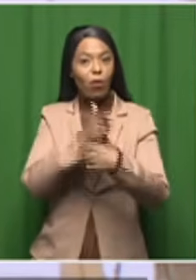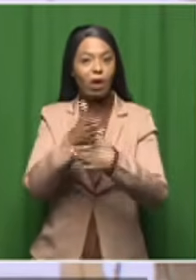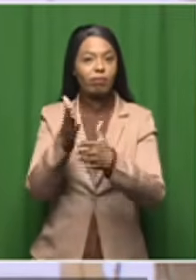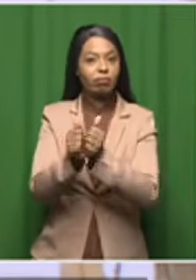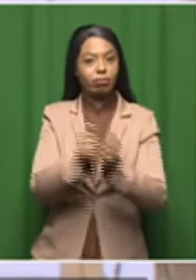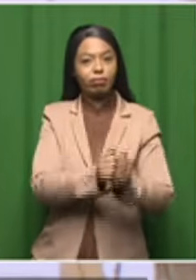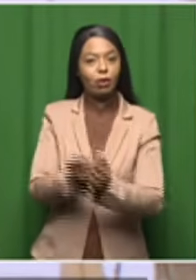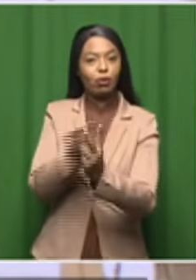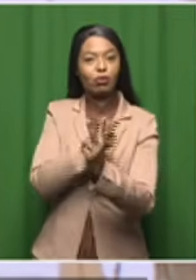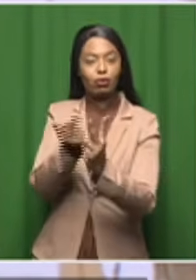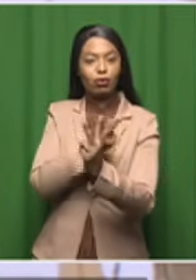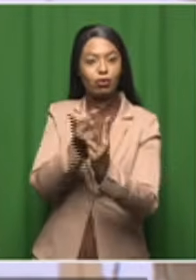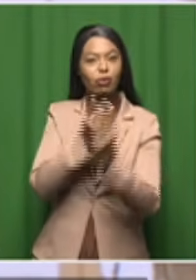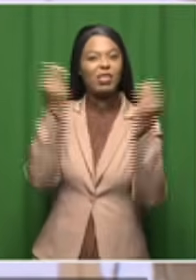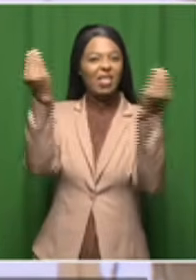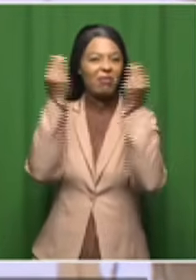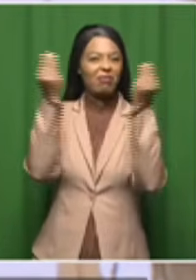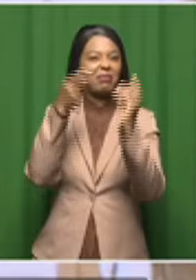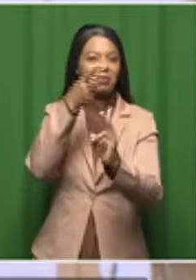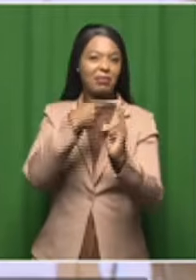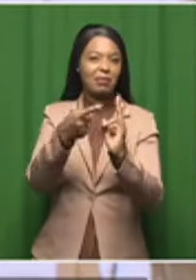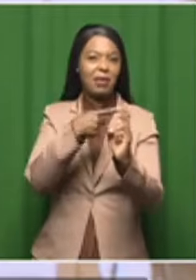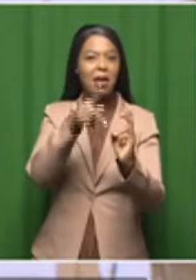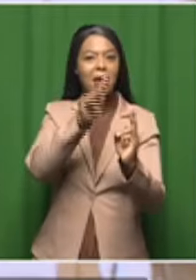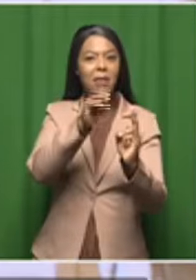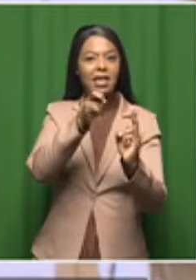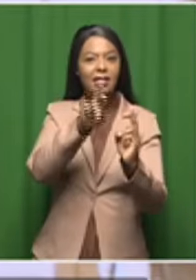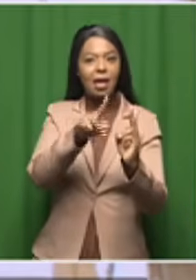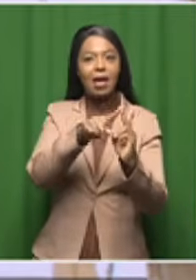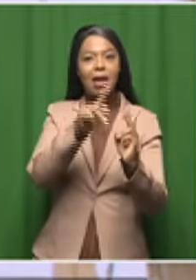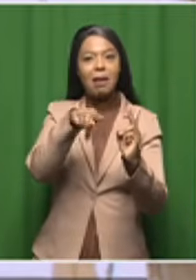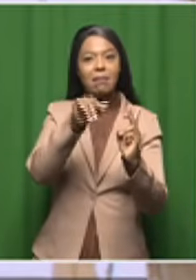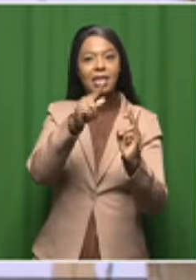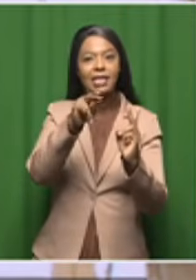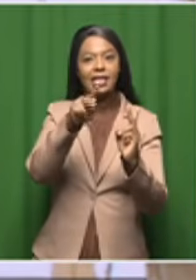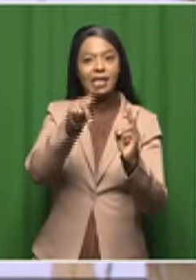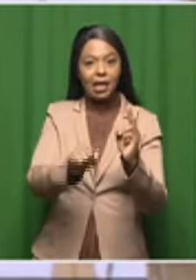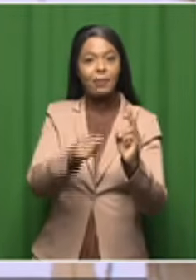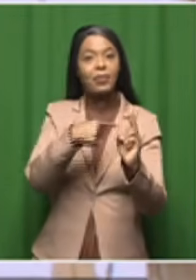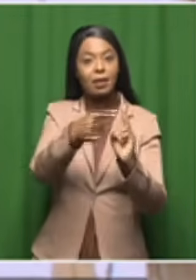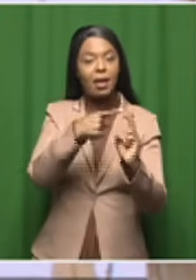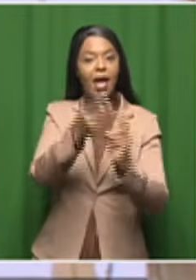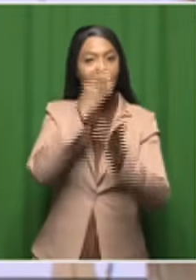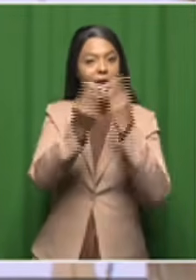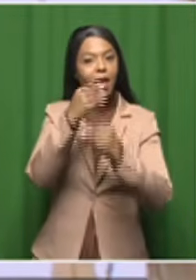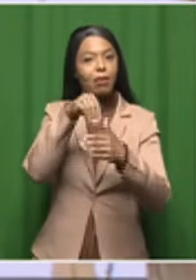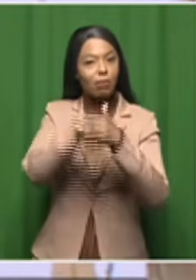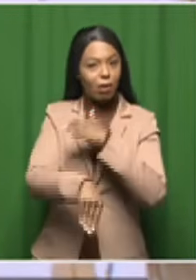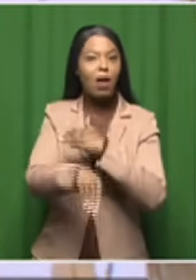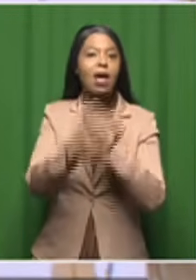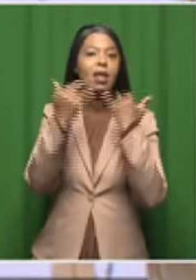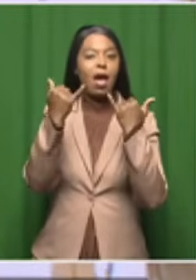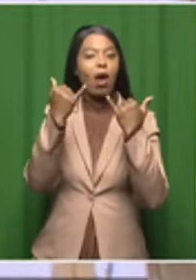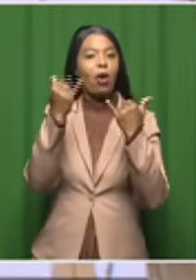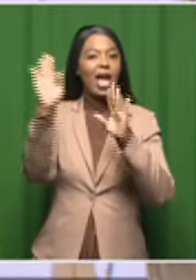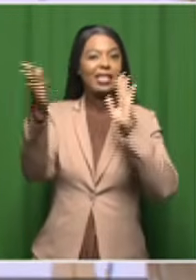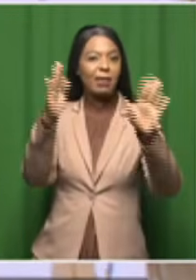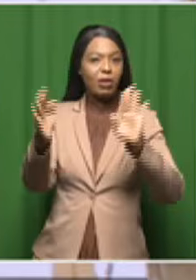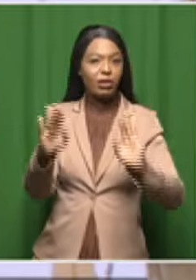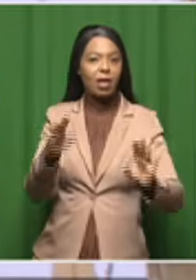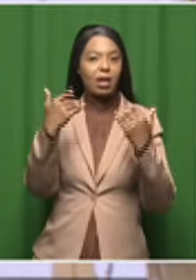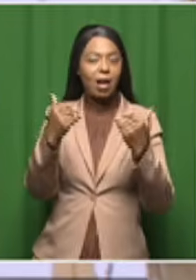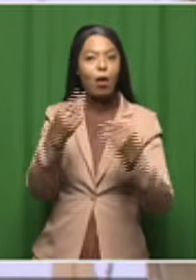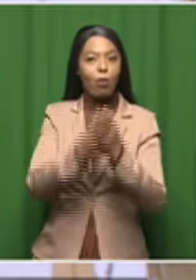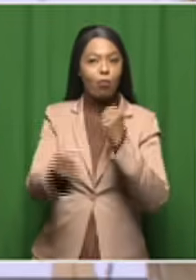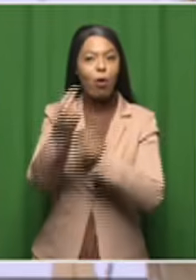South African artists, Dr. Willie Bester and Prof. Pitika Ntuli. Now, to learn more about this exhibition, we're going to be joined virtually by